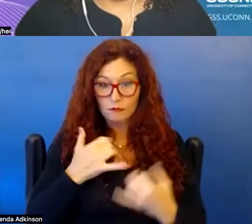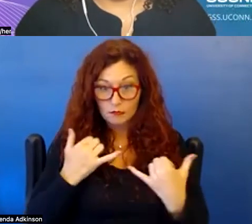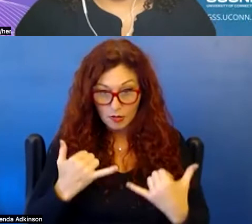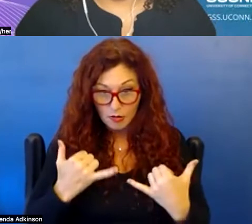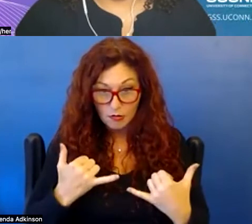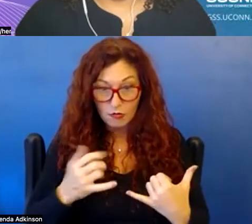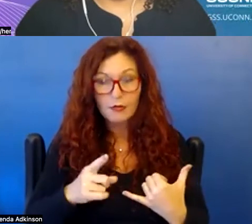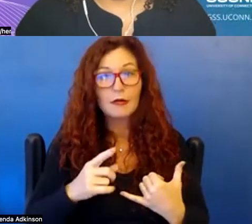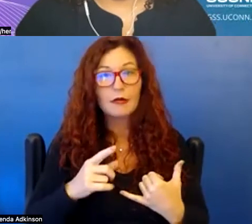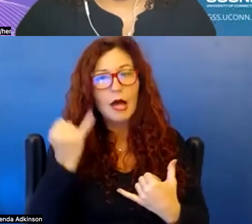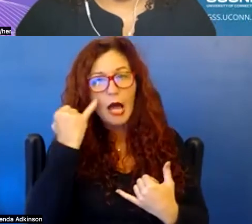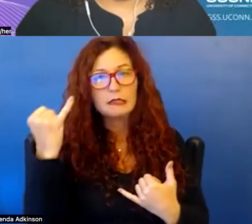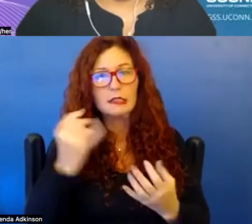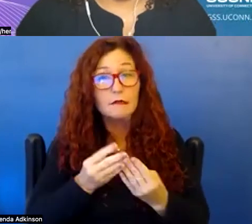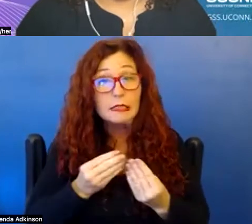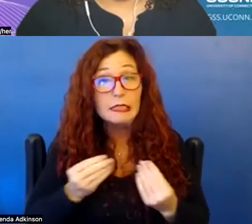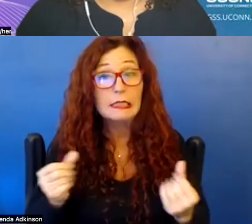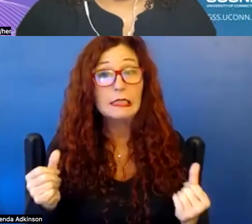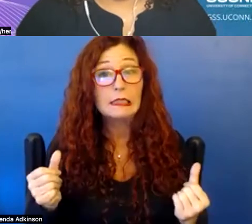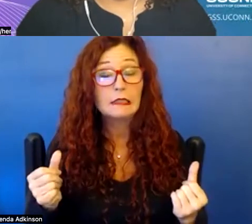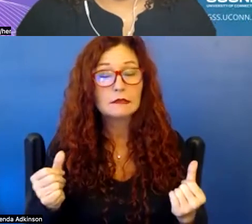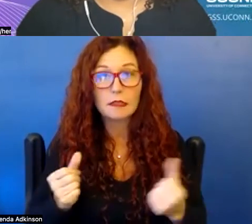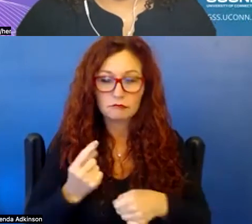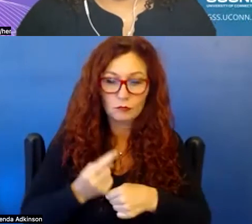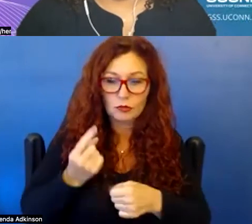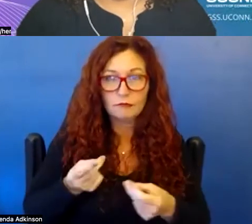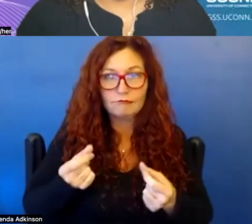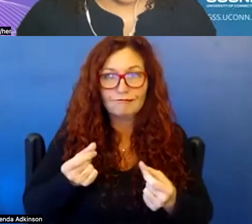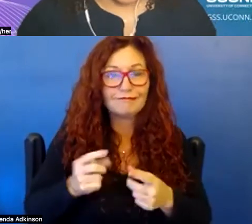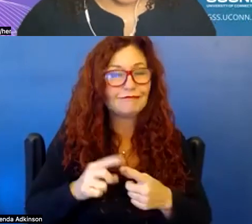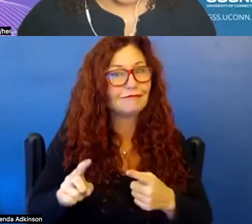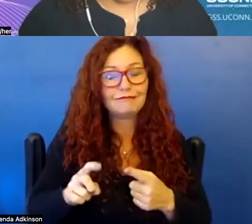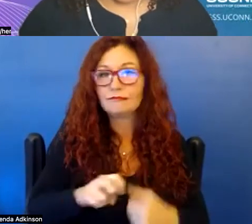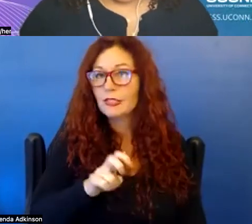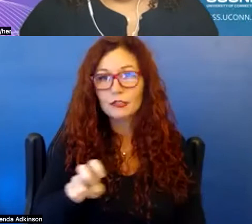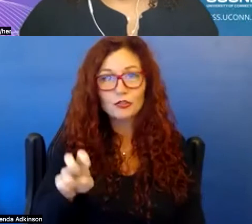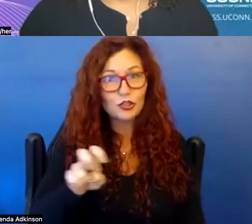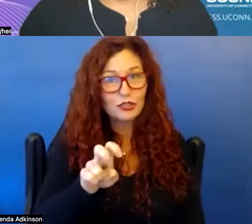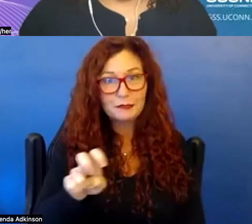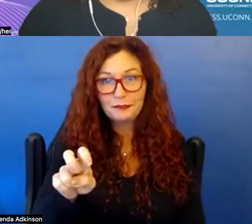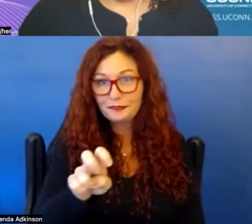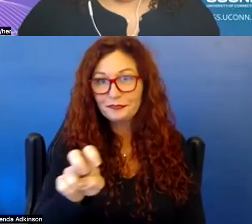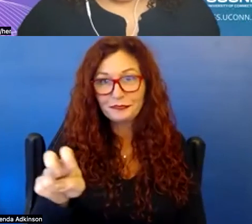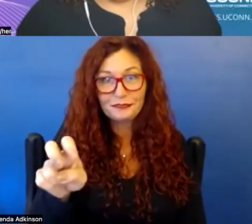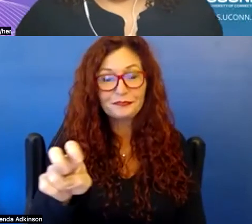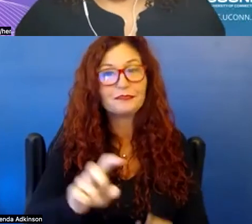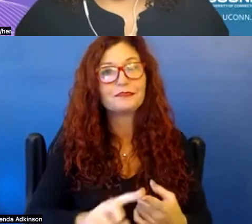healing, that shows up in advocacy work that I do, that shows up in my personal life, my spiritual